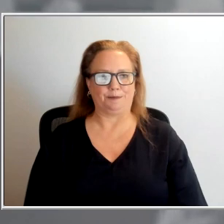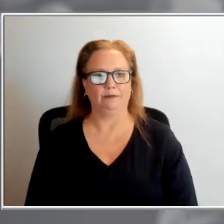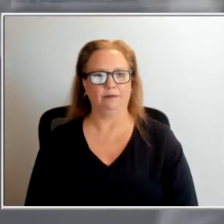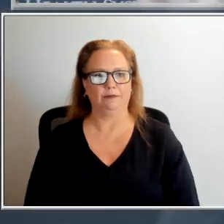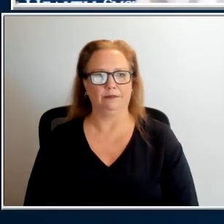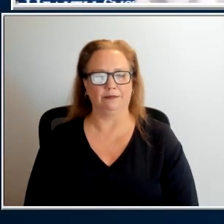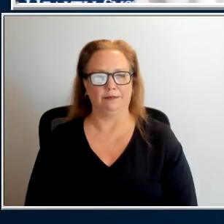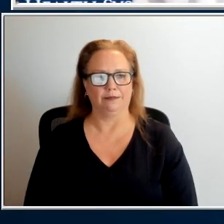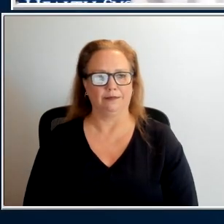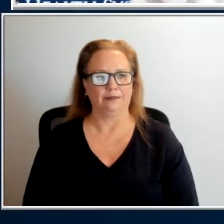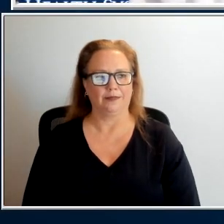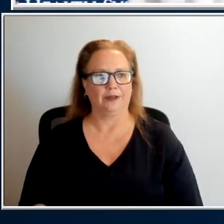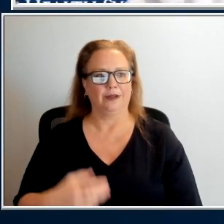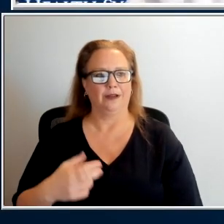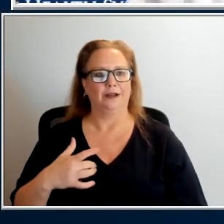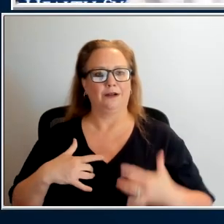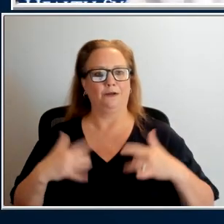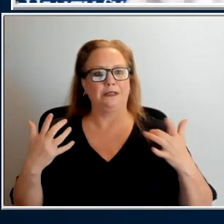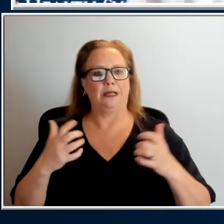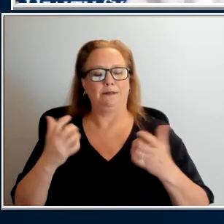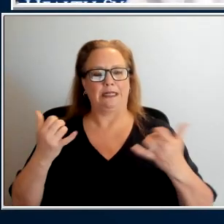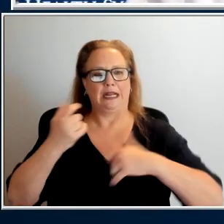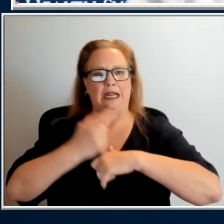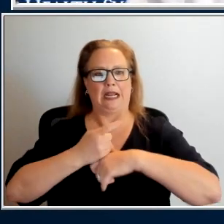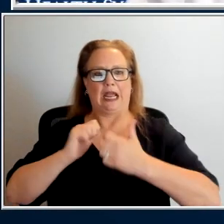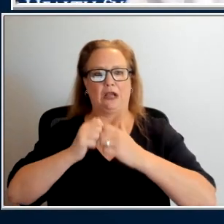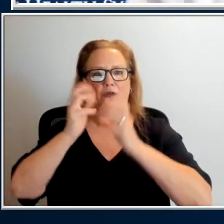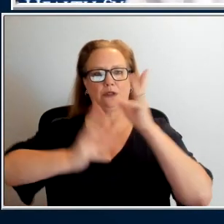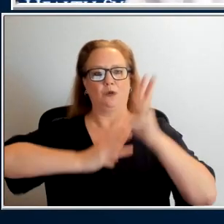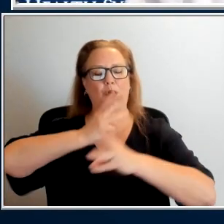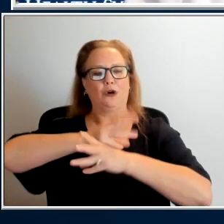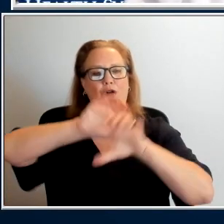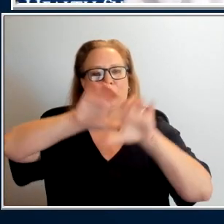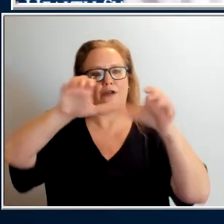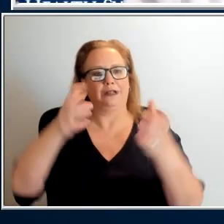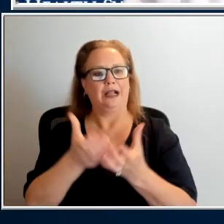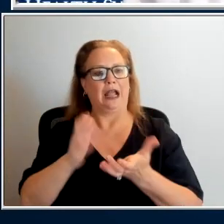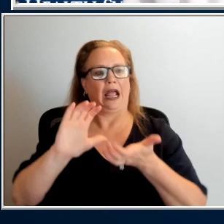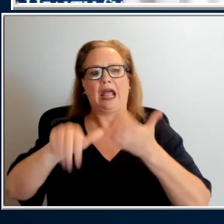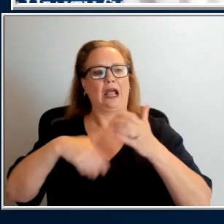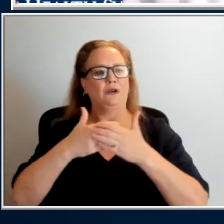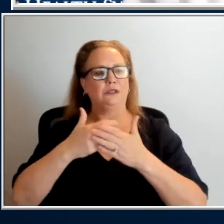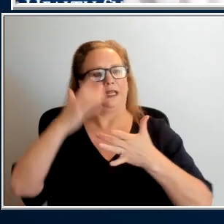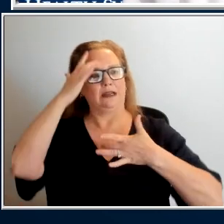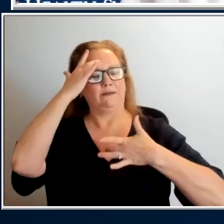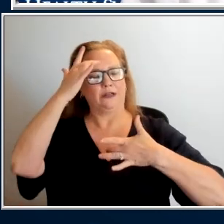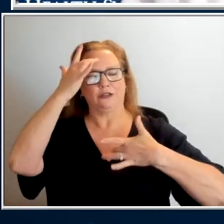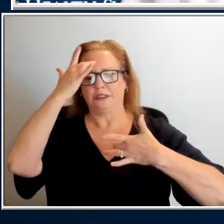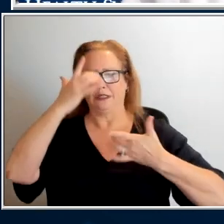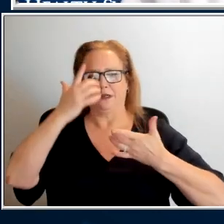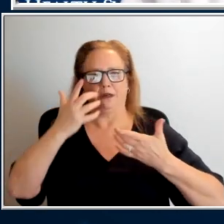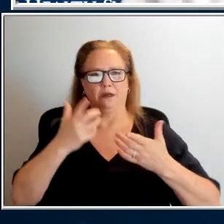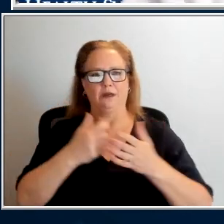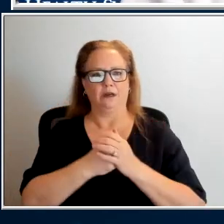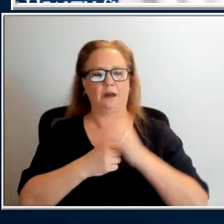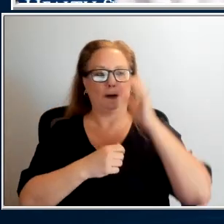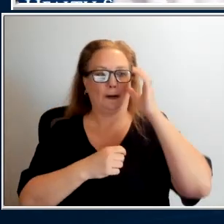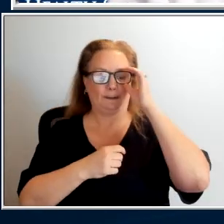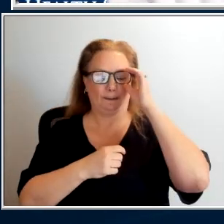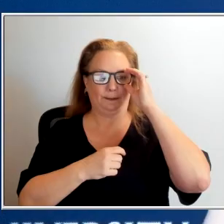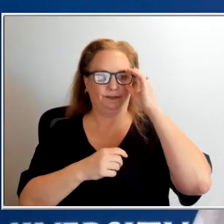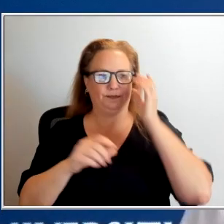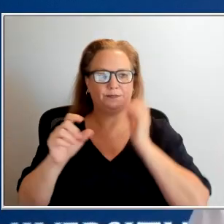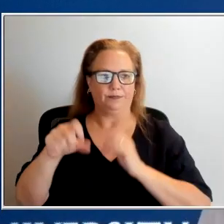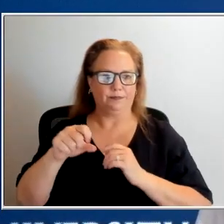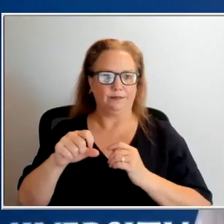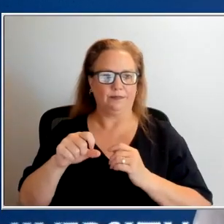All right, Hawkeye, what's going on out there today? How's the world? How's the whole infectious disease saying? What's turning? Yeah, I mean, I think it's kind